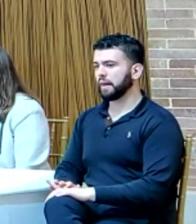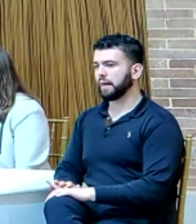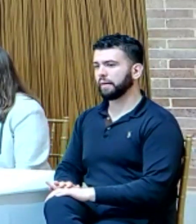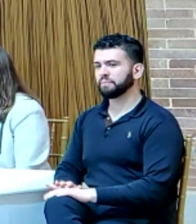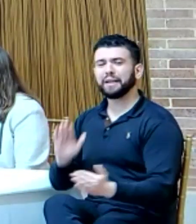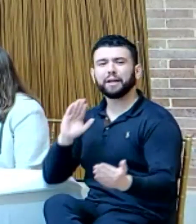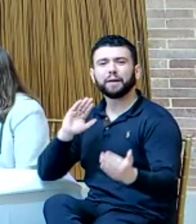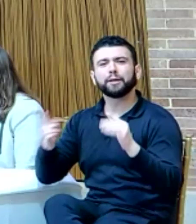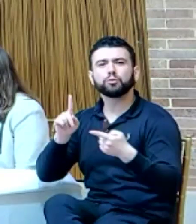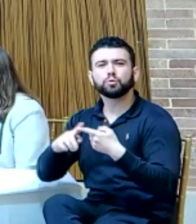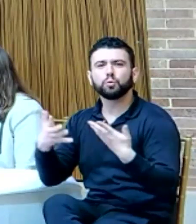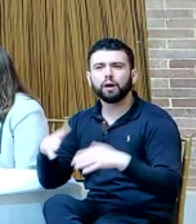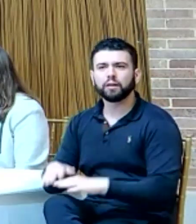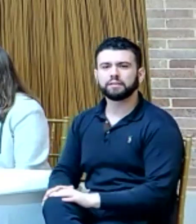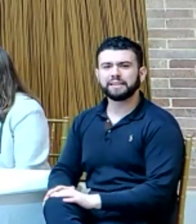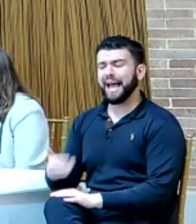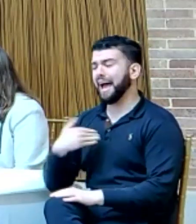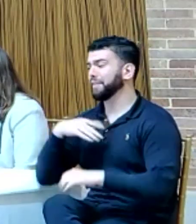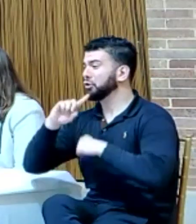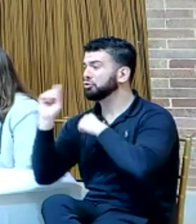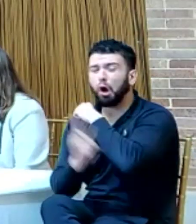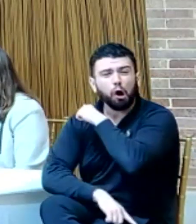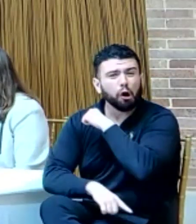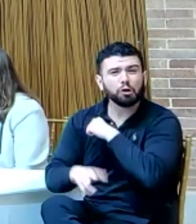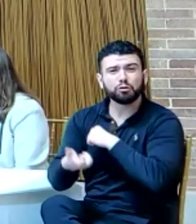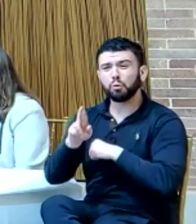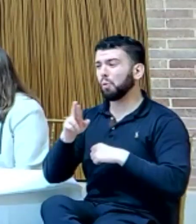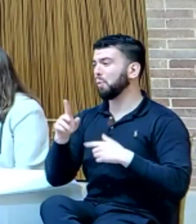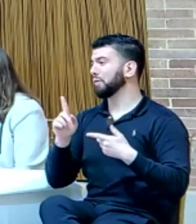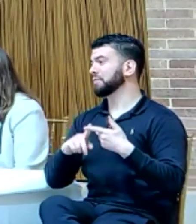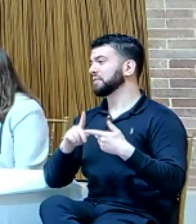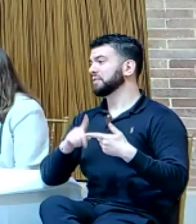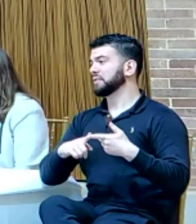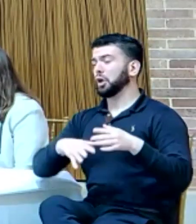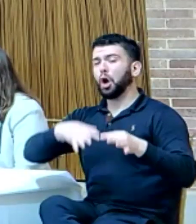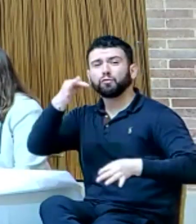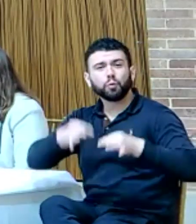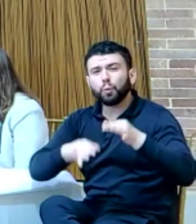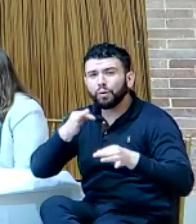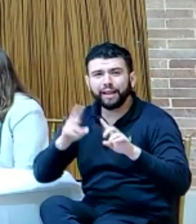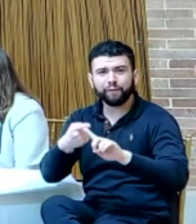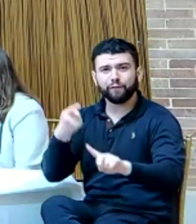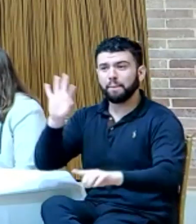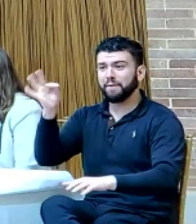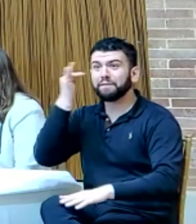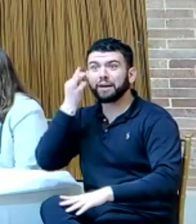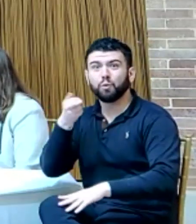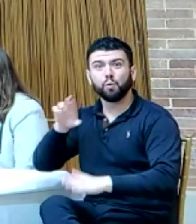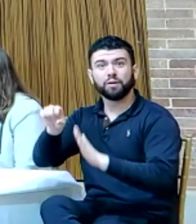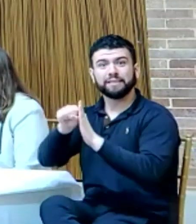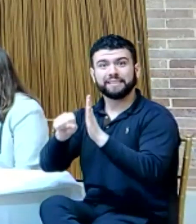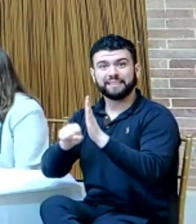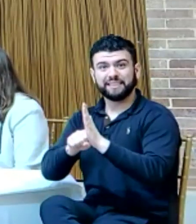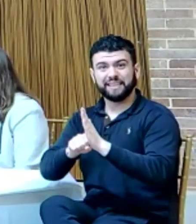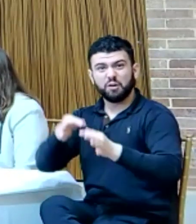ending up with a h charge or a ruling from some some federal or state court that is now